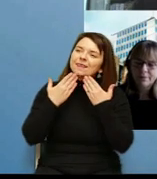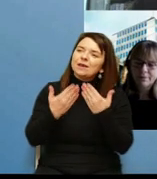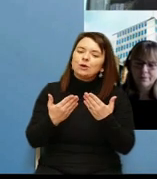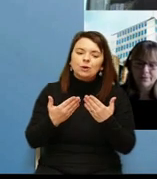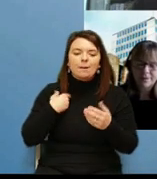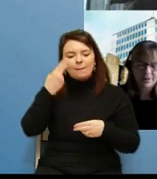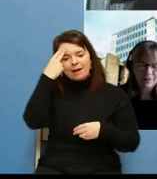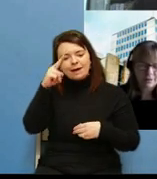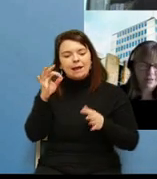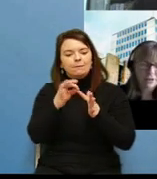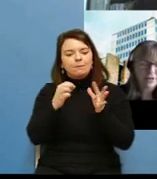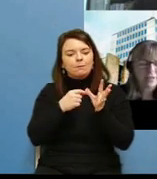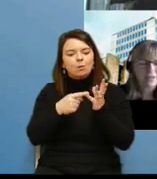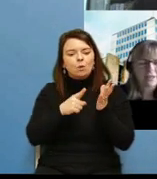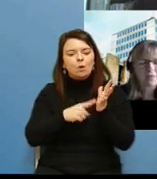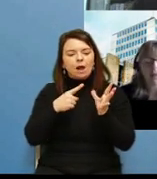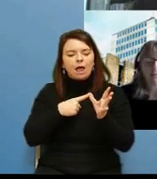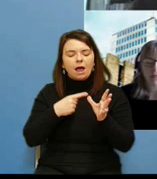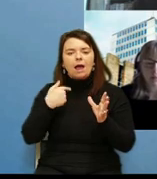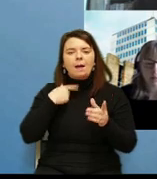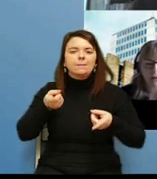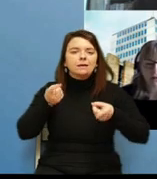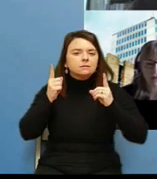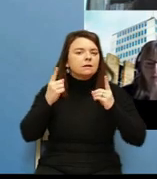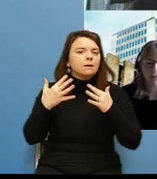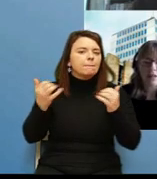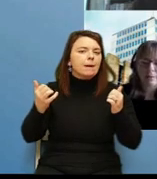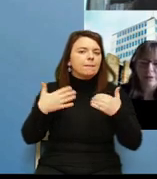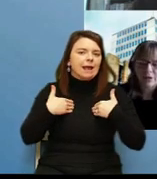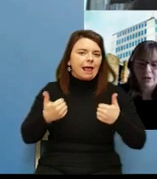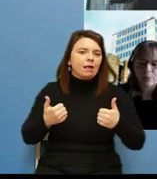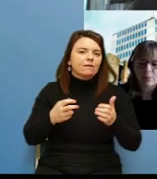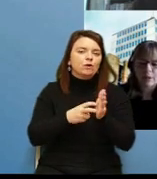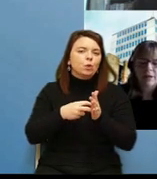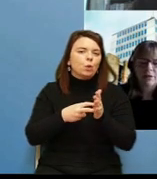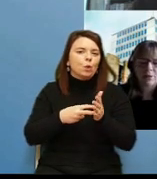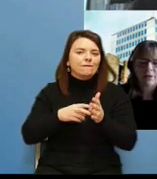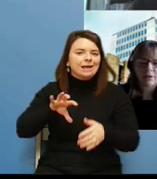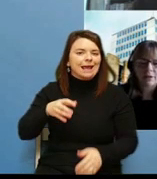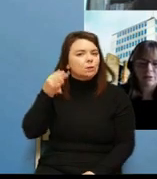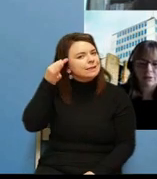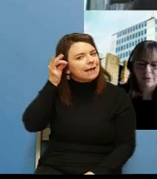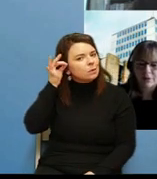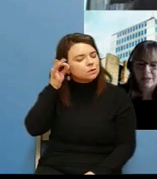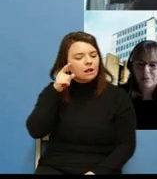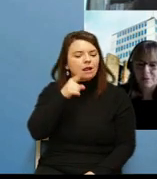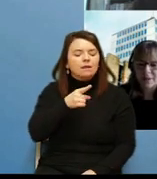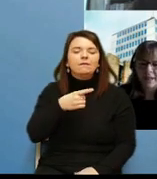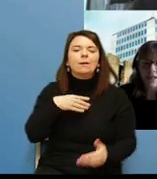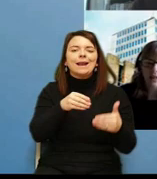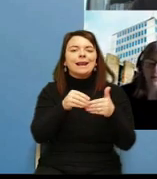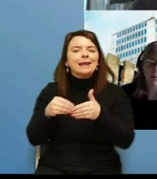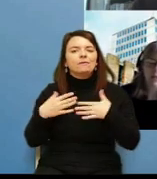committee members. Over to you. Thank you. Yes, my name's Paula Hawley-Evans, and I'm consultant in public health with Norfolk County